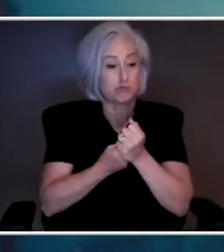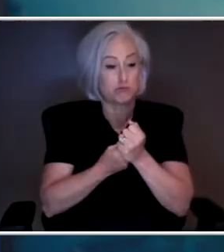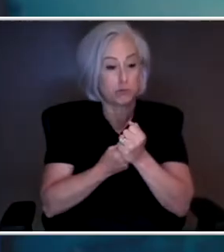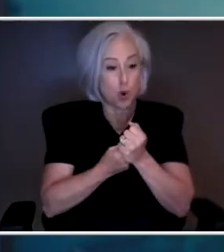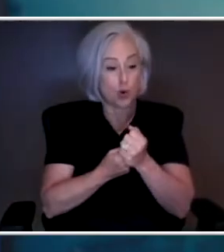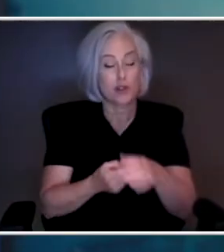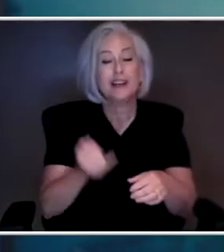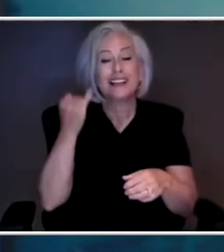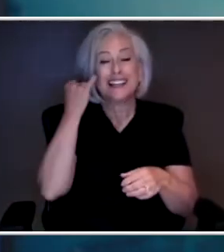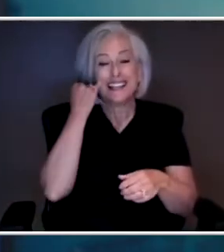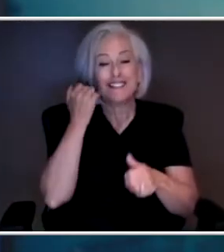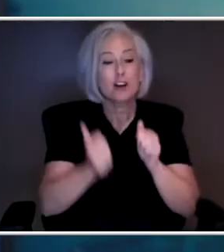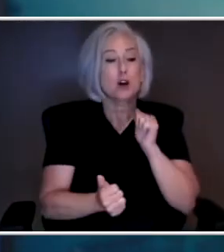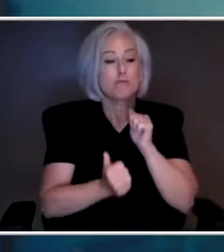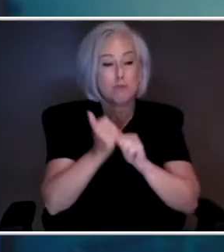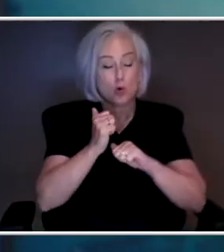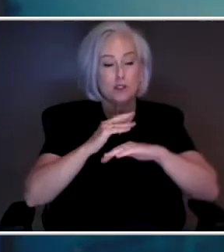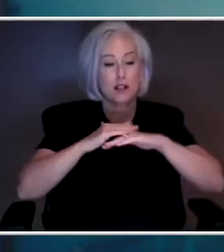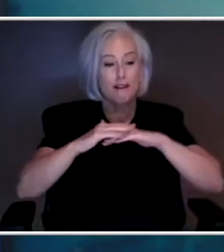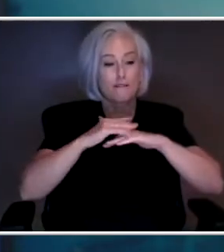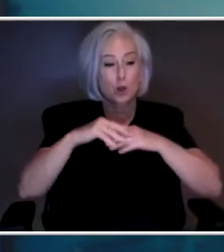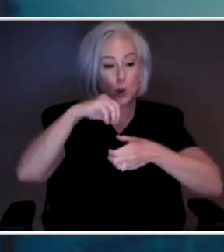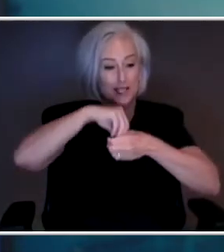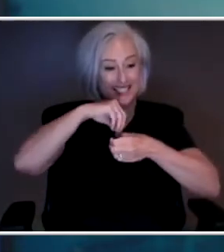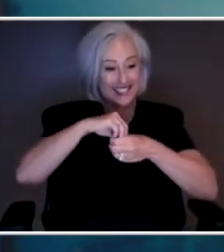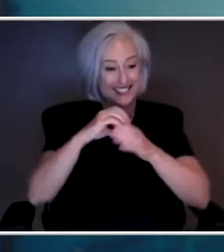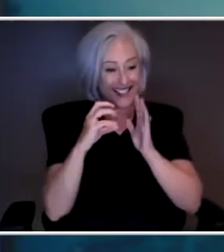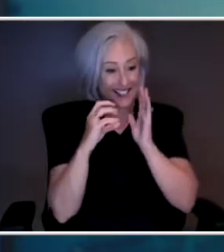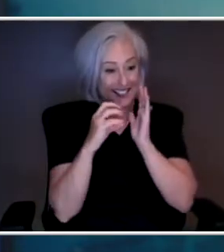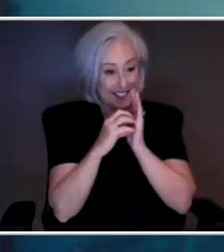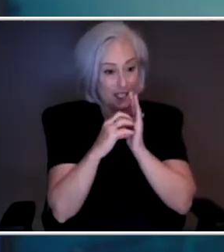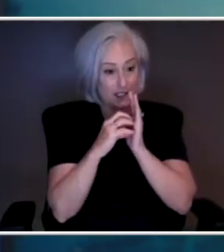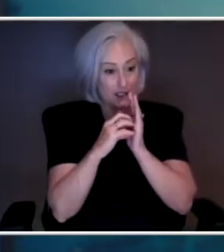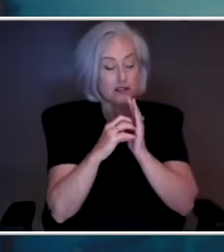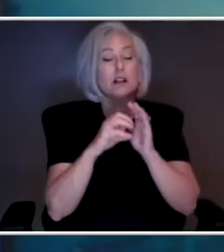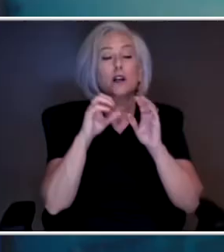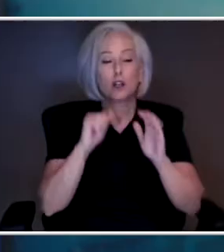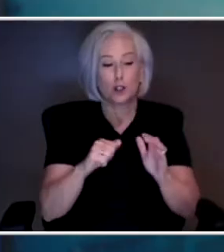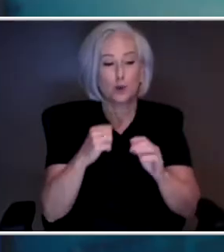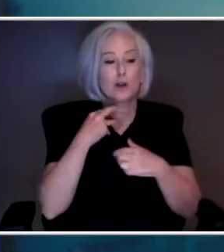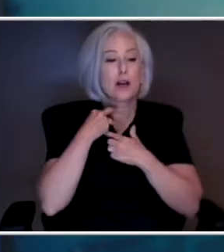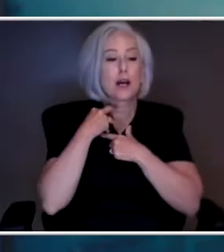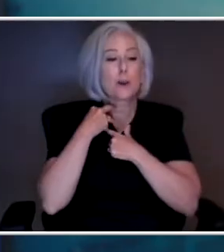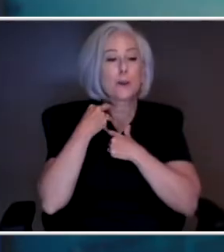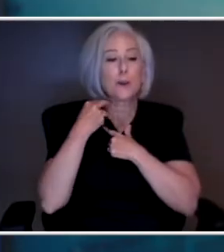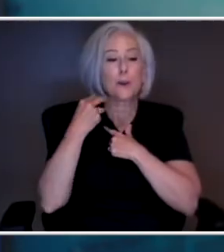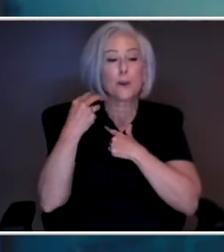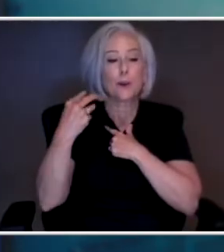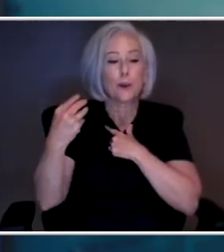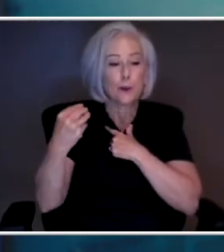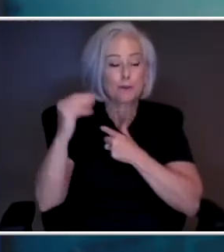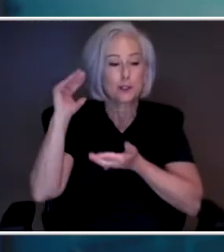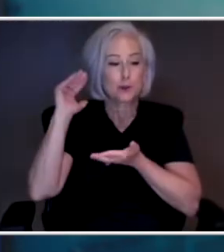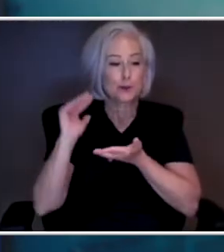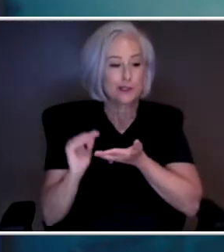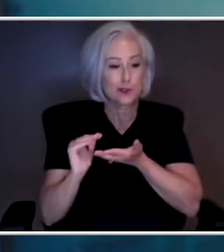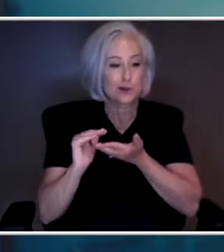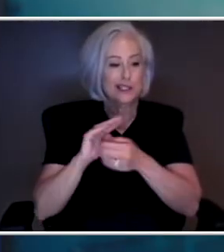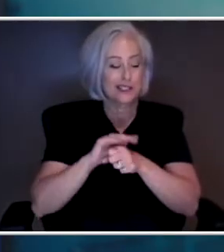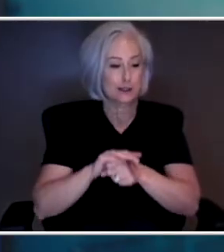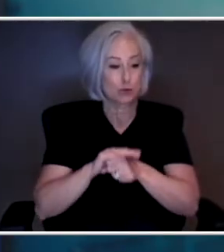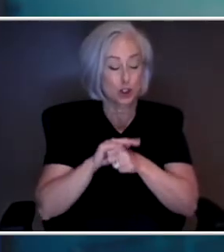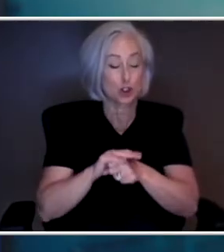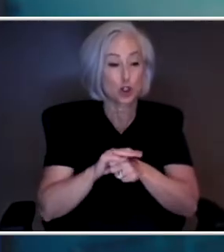cystic nodule or fluid filled, yes, it can be drained to relieve the pressure. The downside of that is that